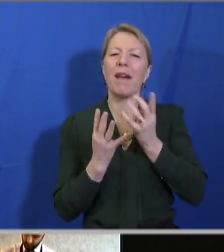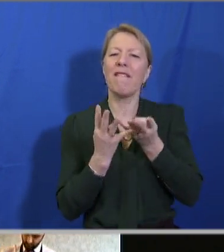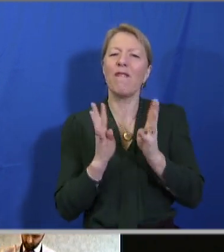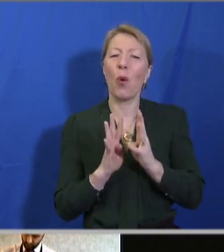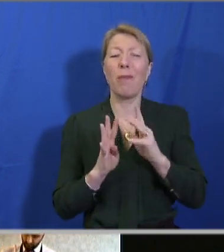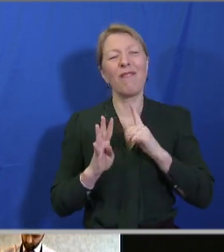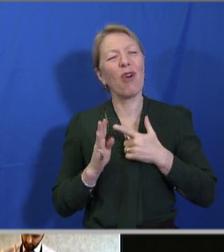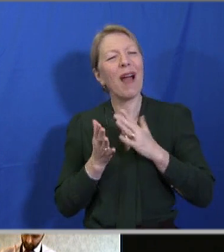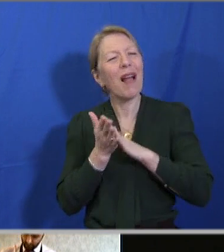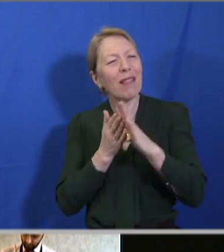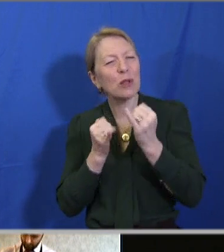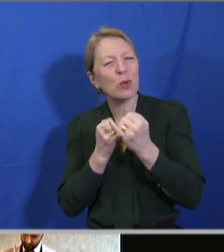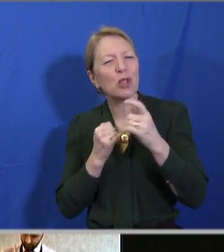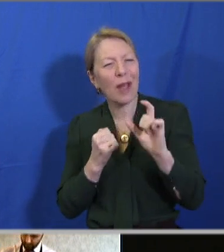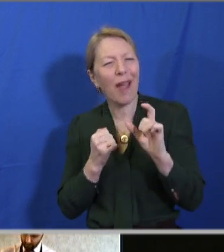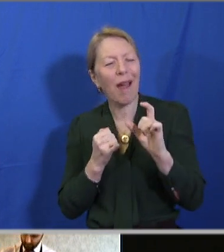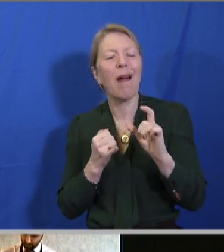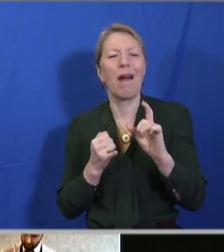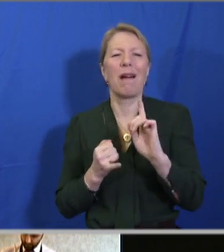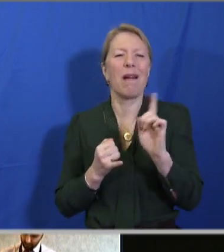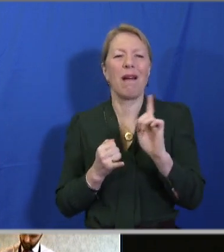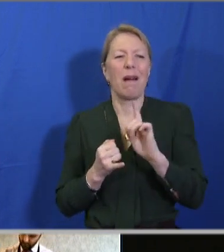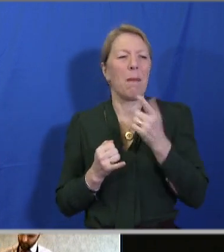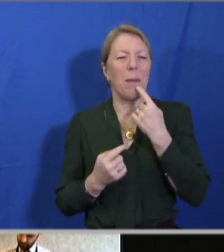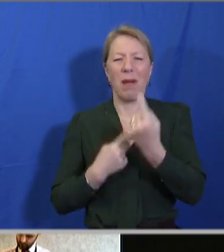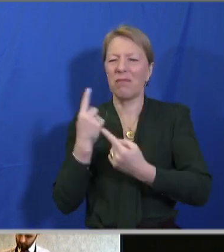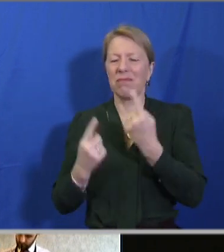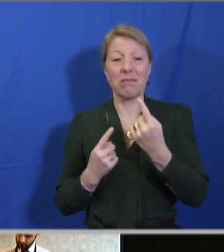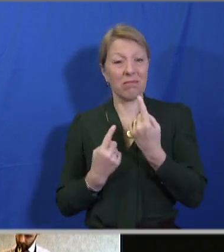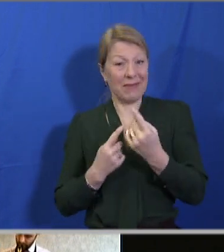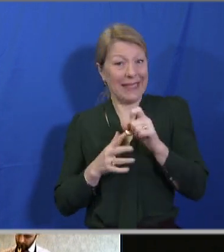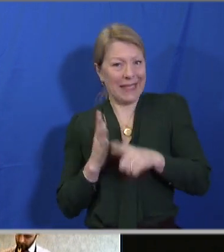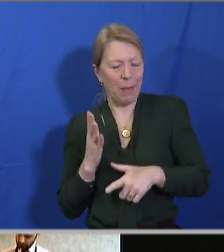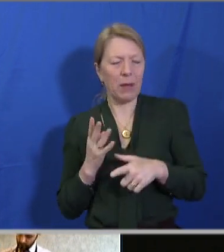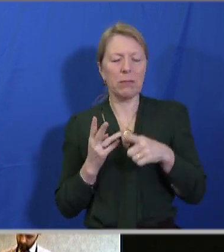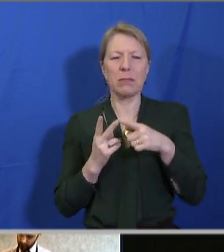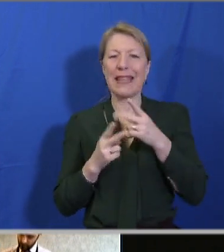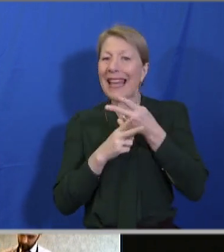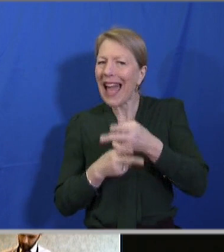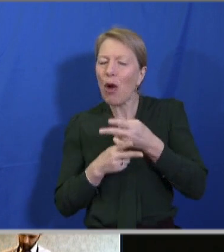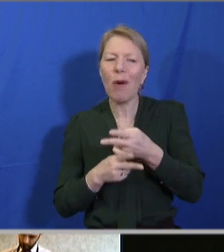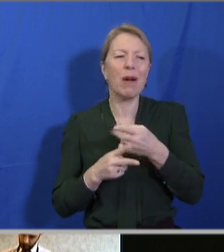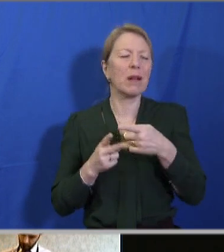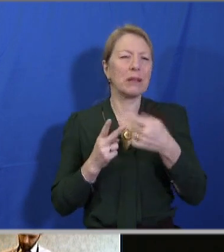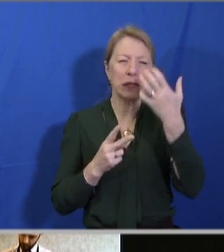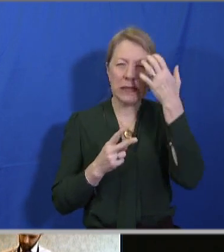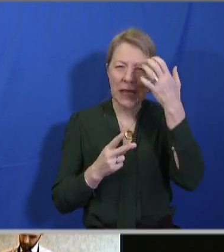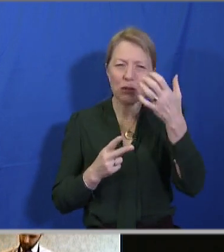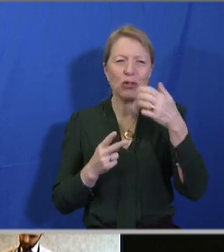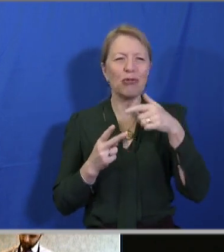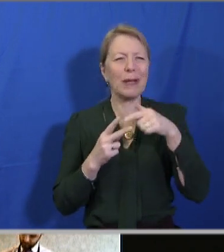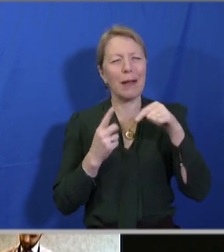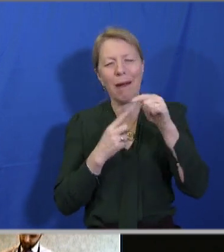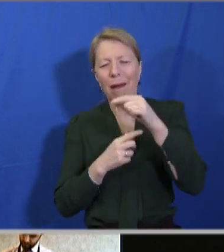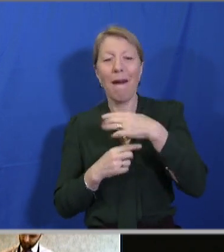of disabled people, carers, the statutory sector and the voluntary and community sectors actually closer to government. And